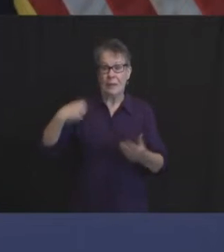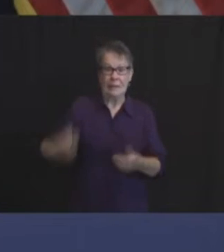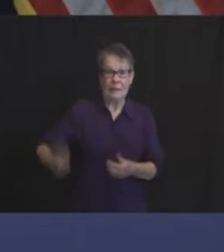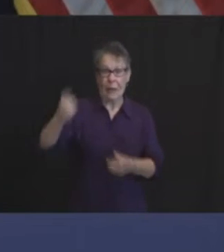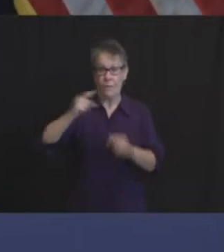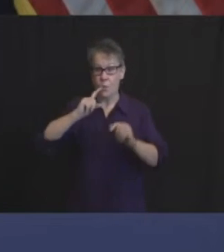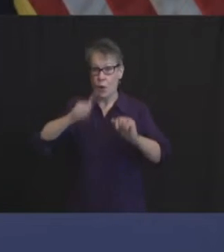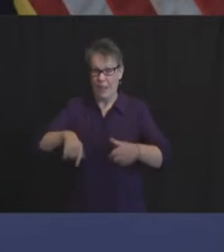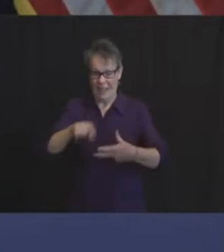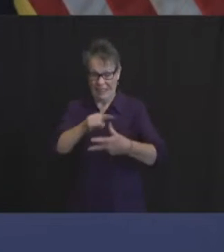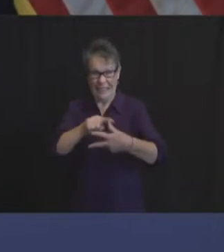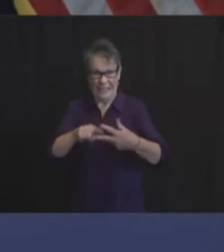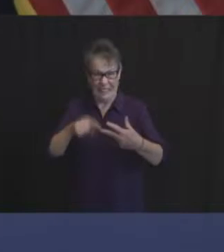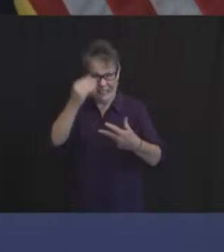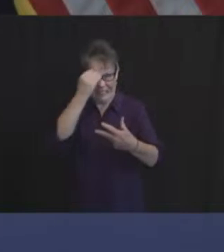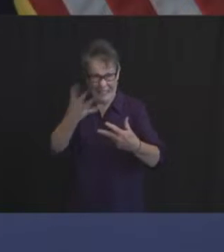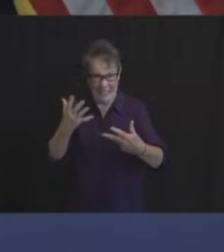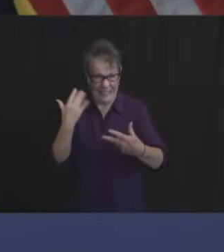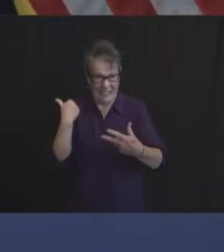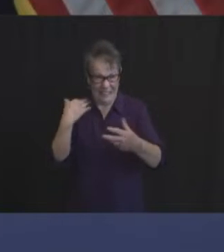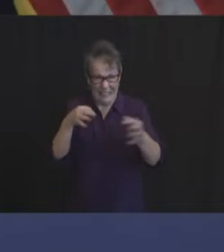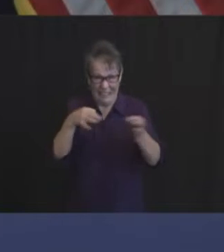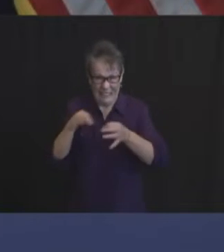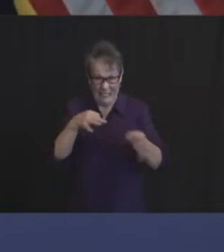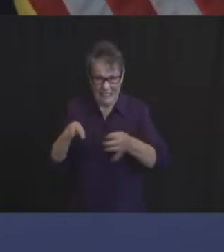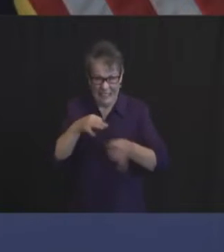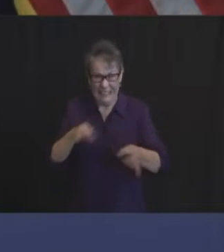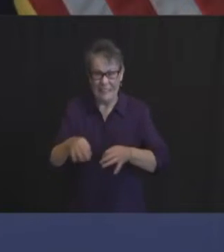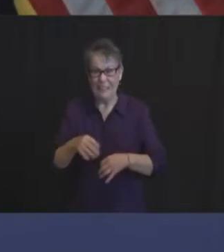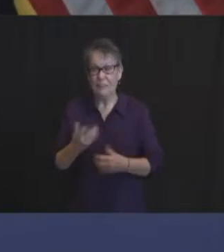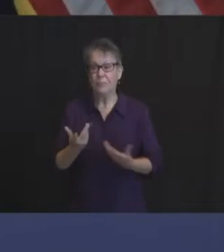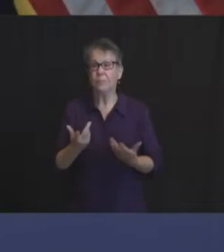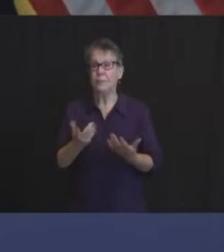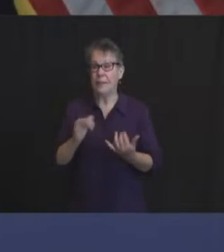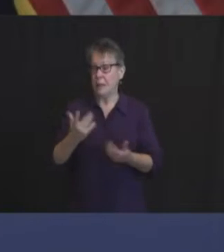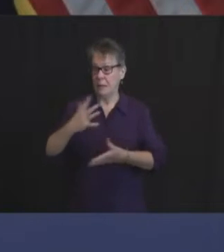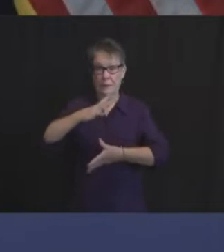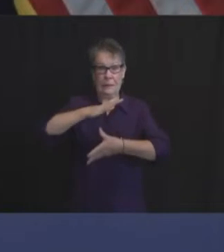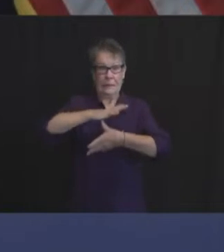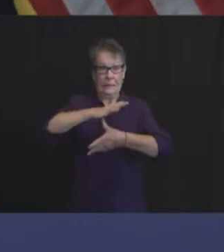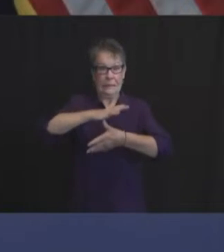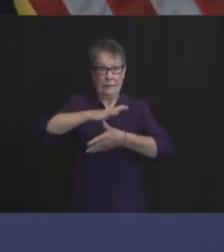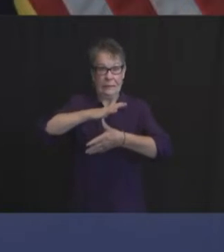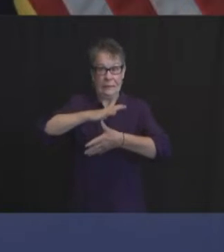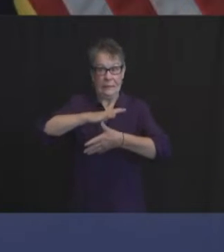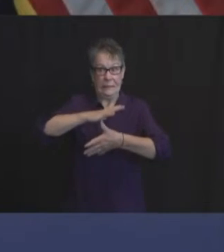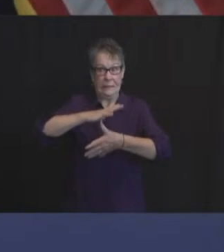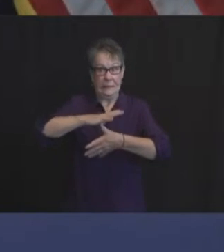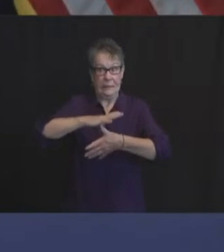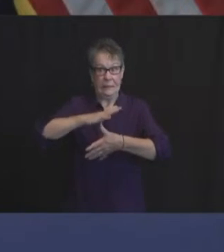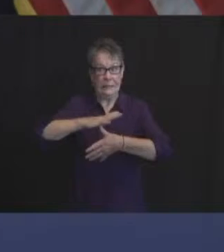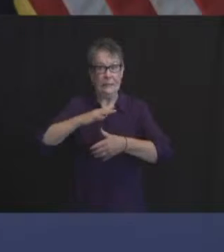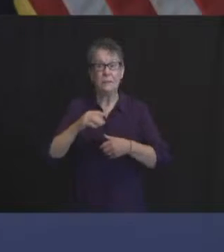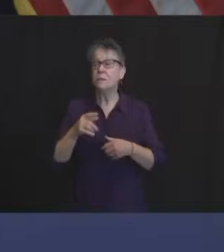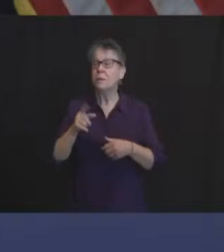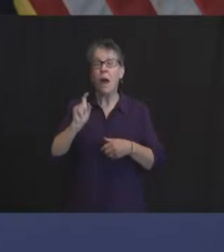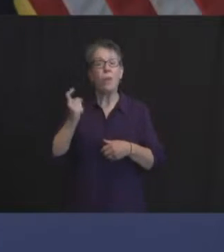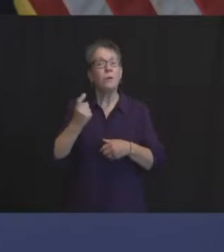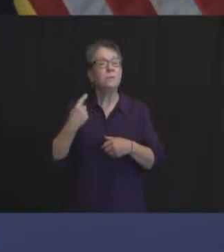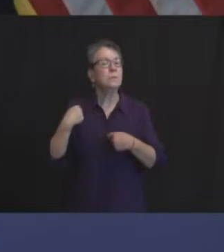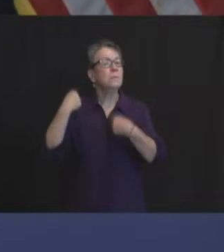year, marked by varied access to the standardized assessments traditionally required for high school